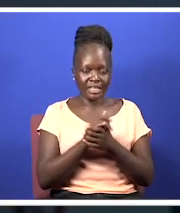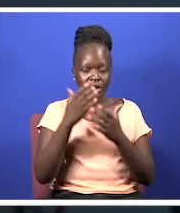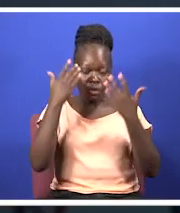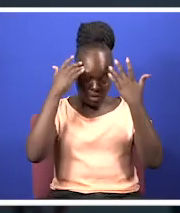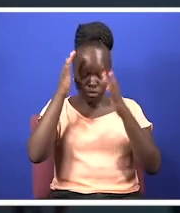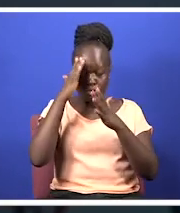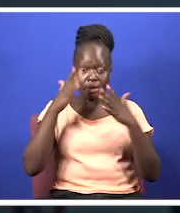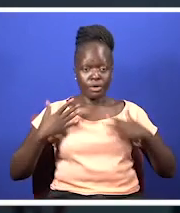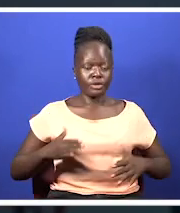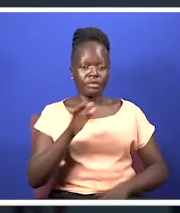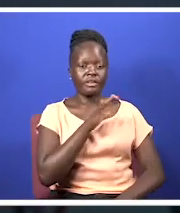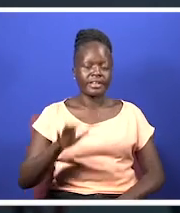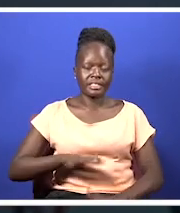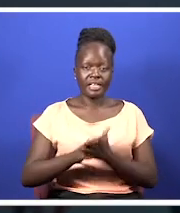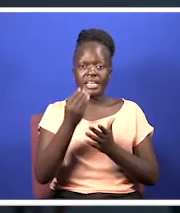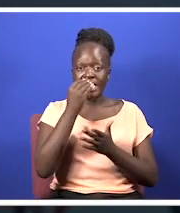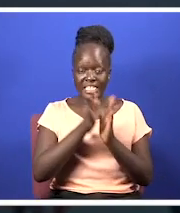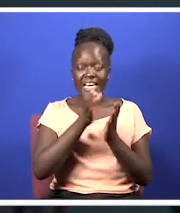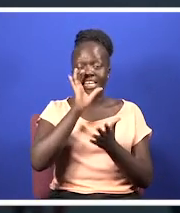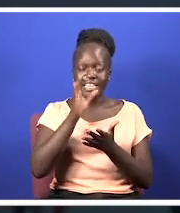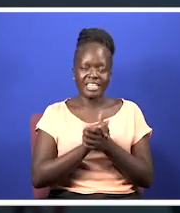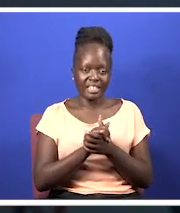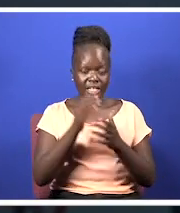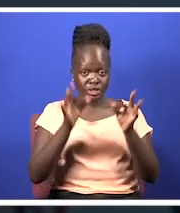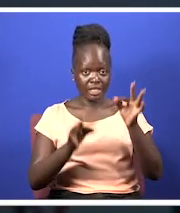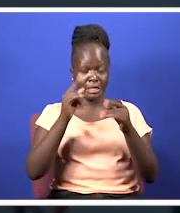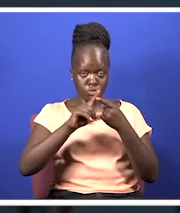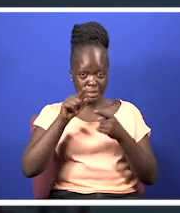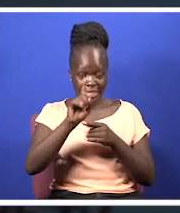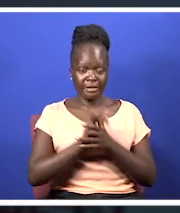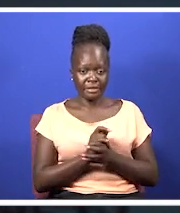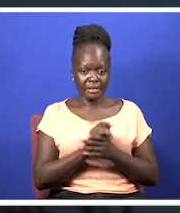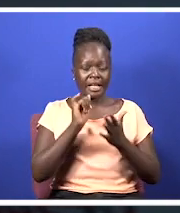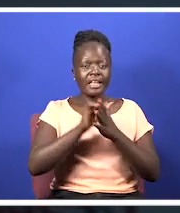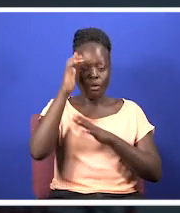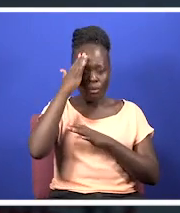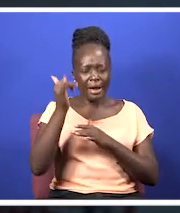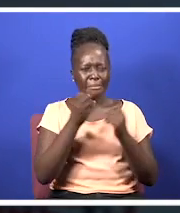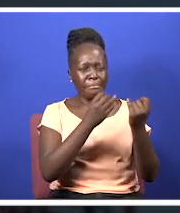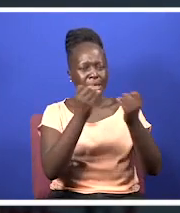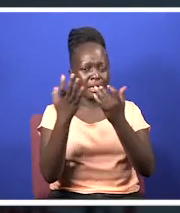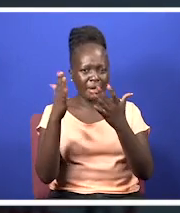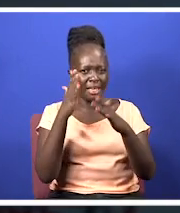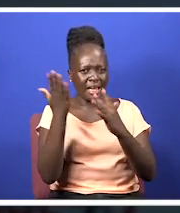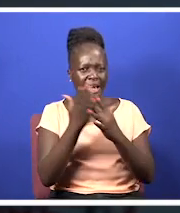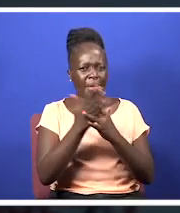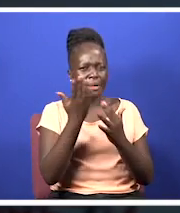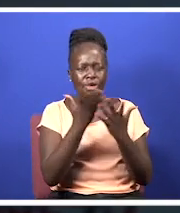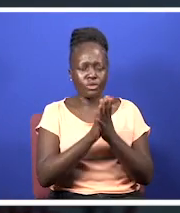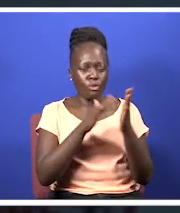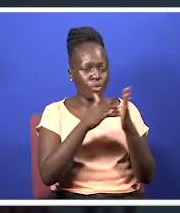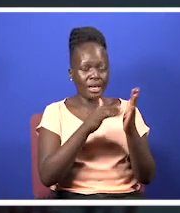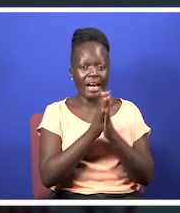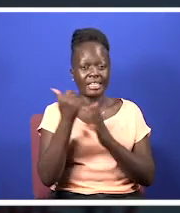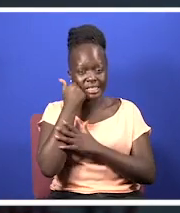the body of Christ eat and drink judgment to themselves. And this is why many among you are weak and sick, and